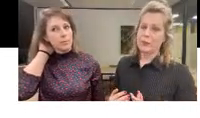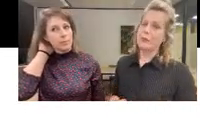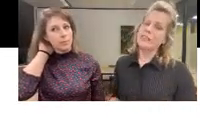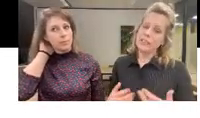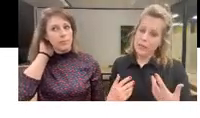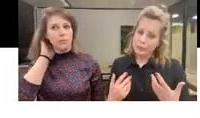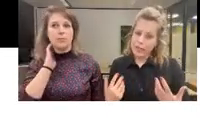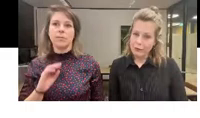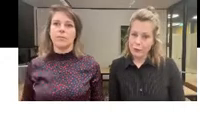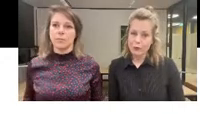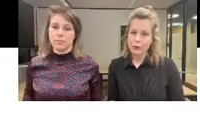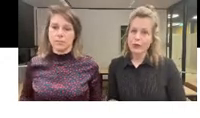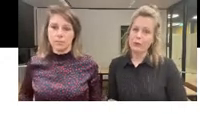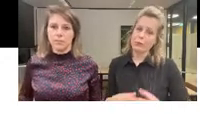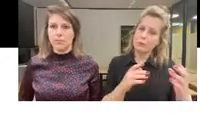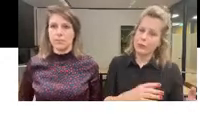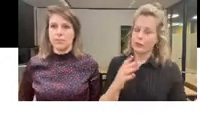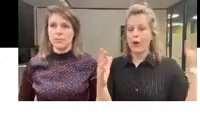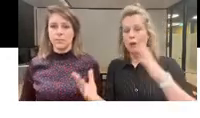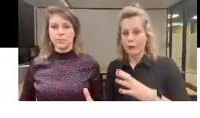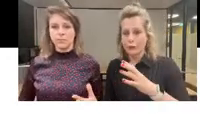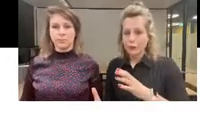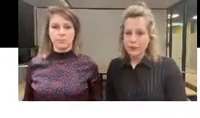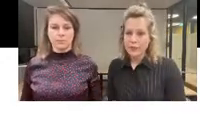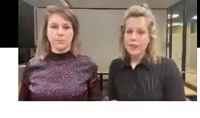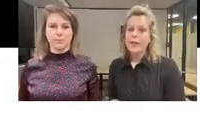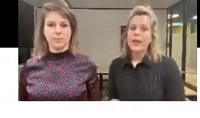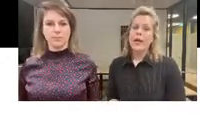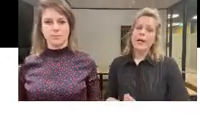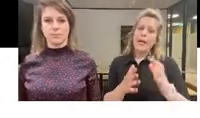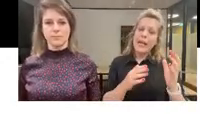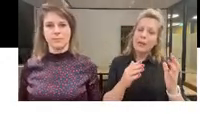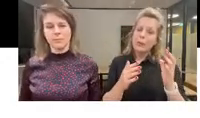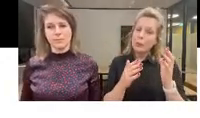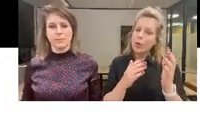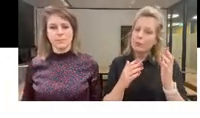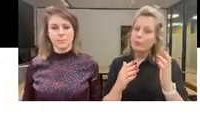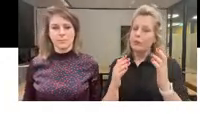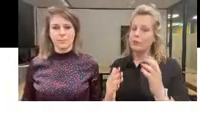significant decrease in CAPSCA-4 scores from before to after treatment.